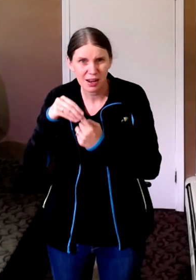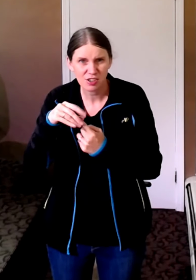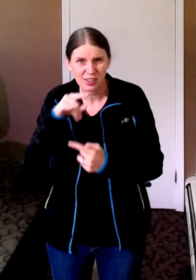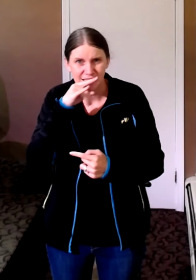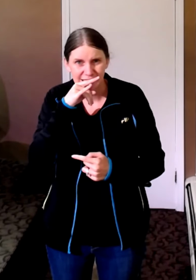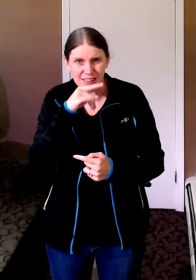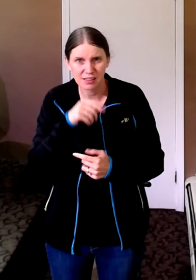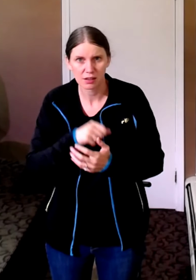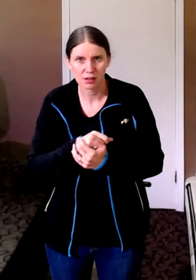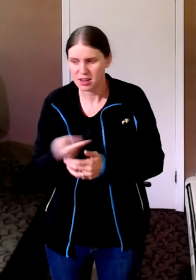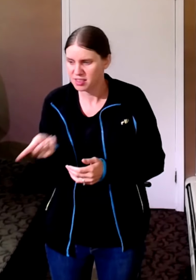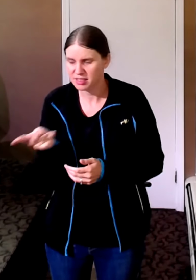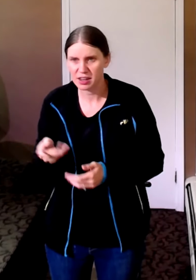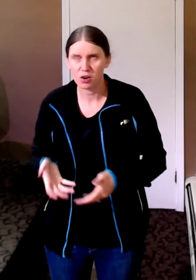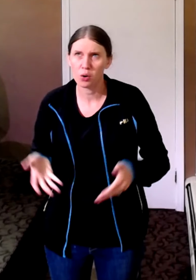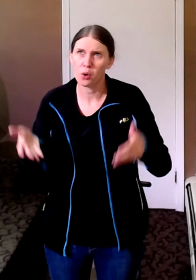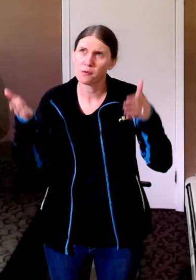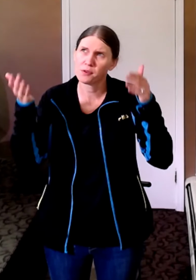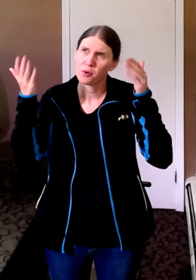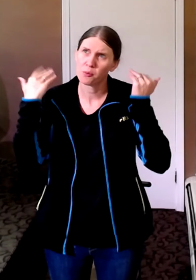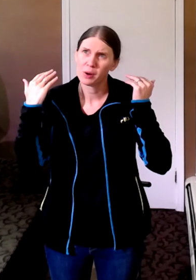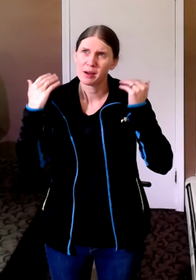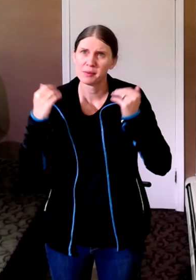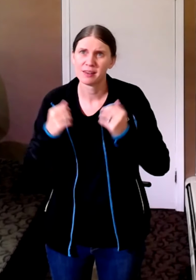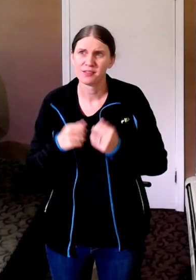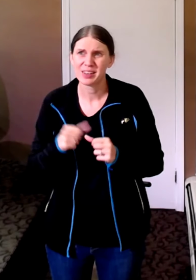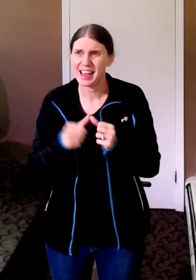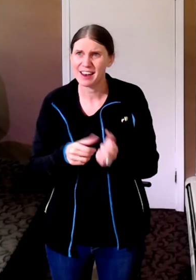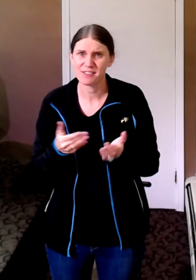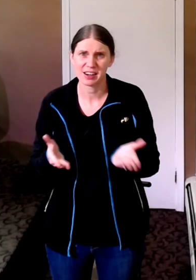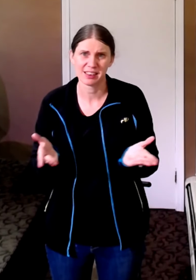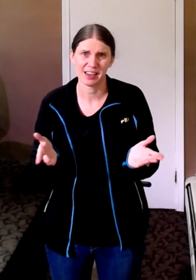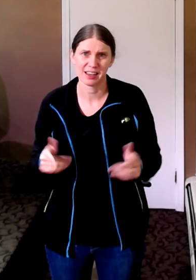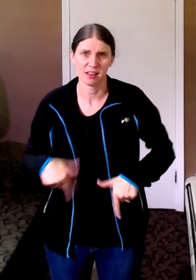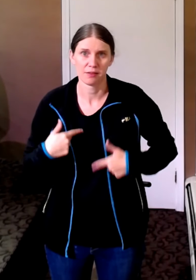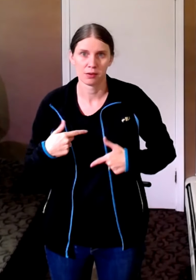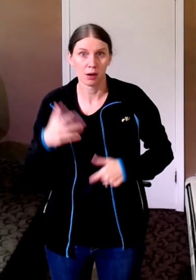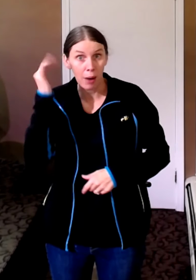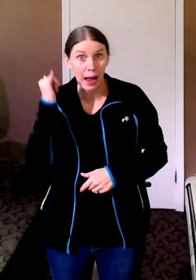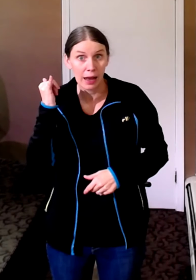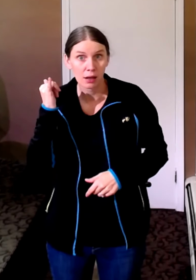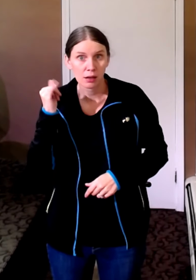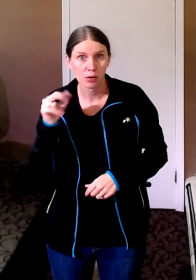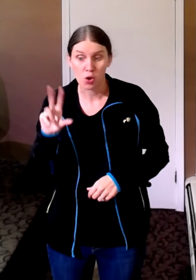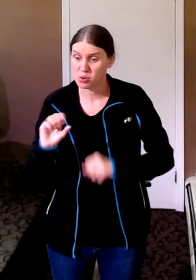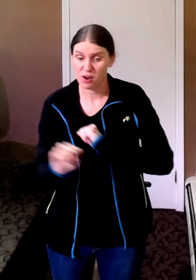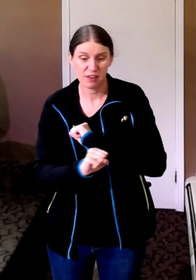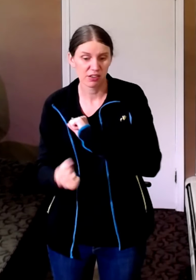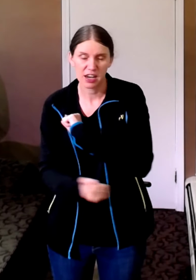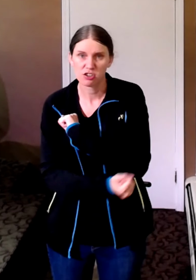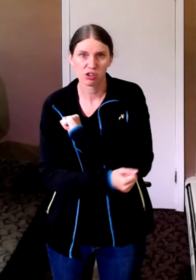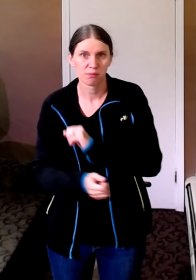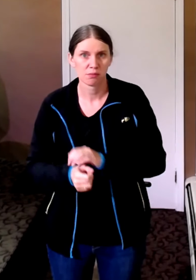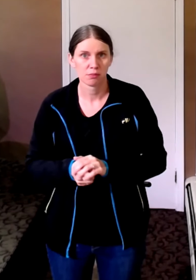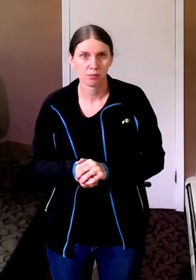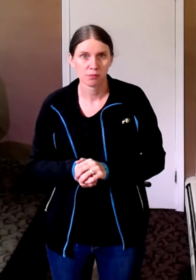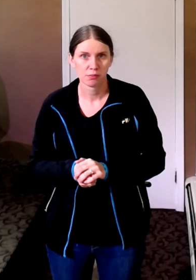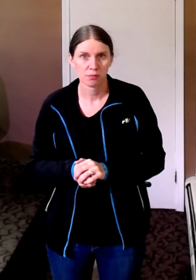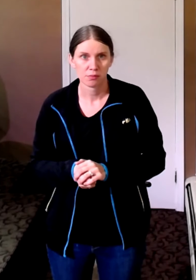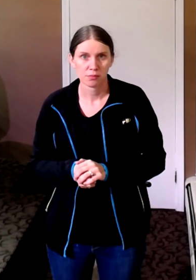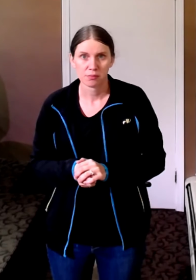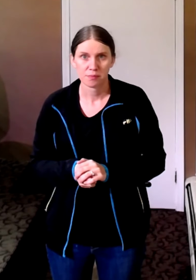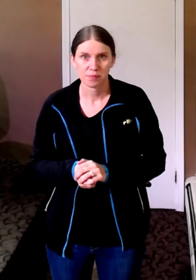today. They are overwhelmed by everything in life. Why? There's no foundation. They're